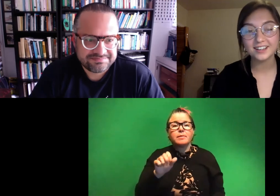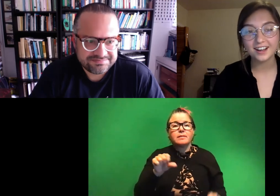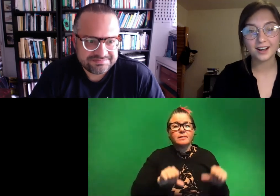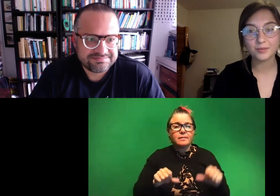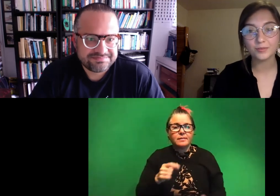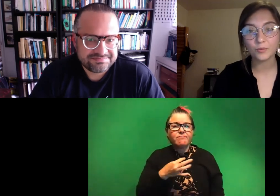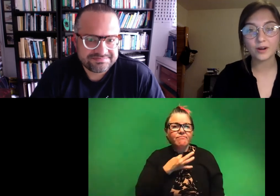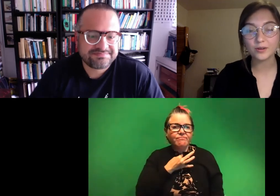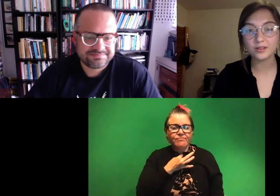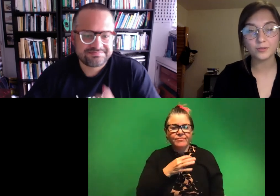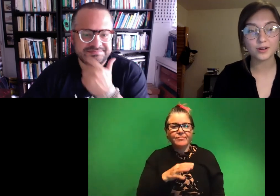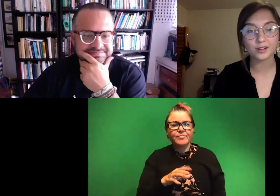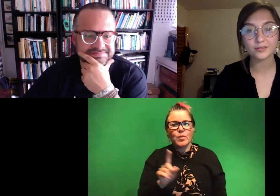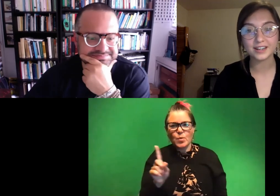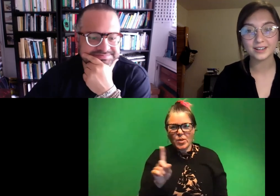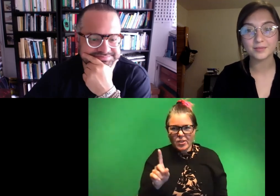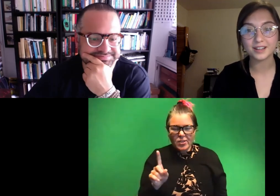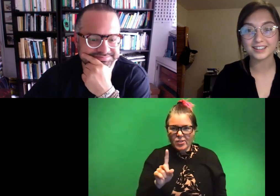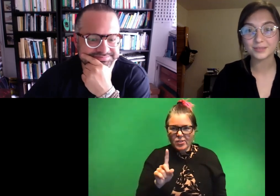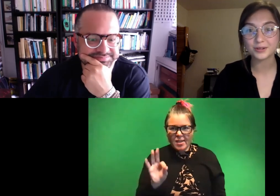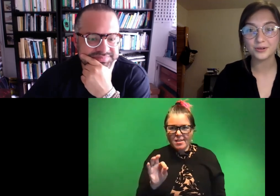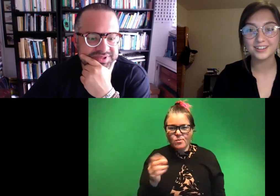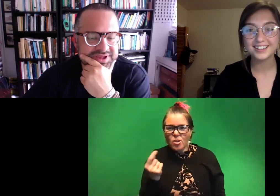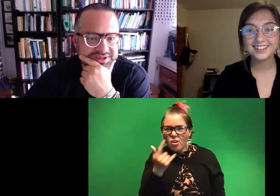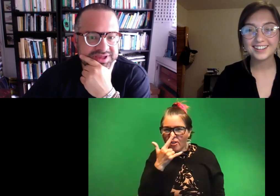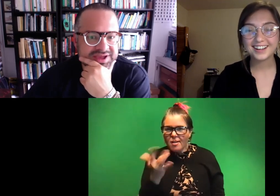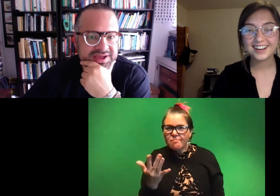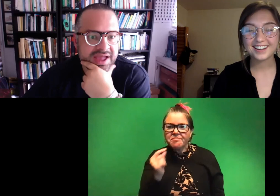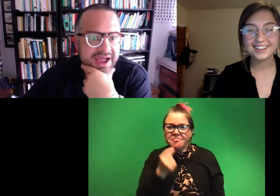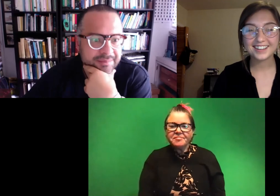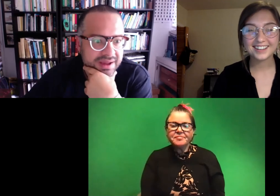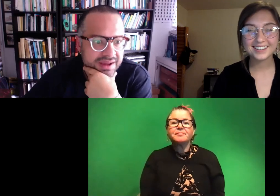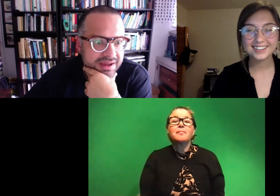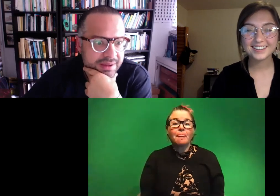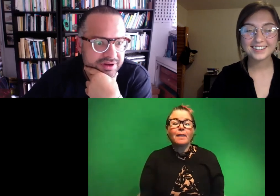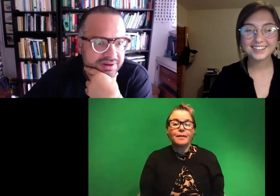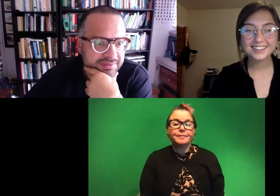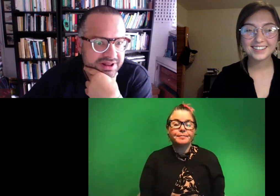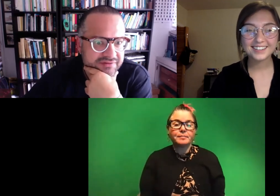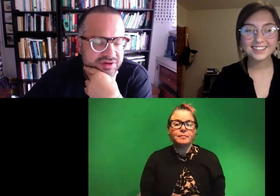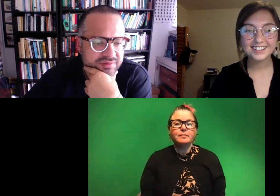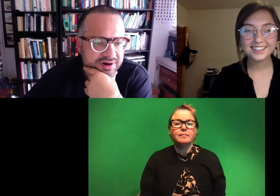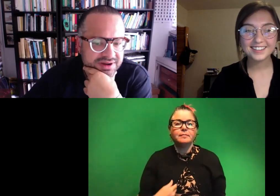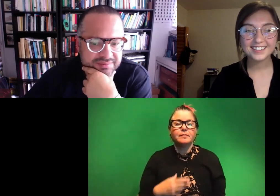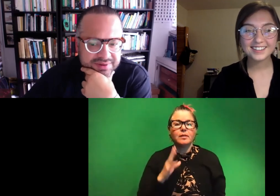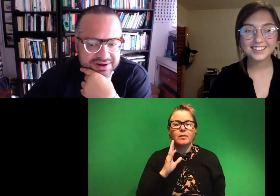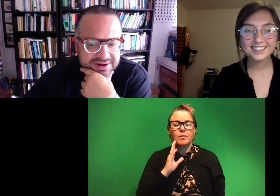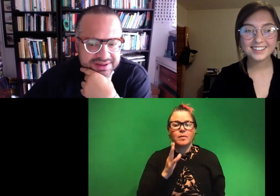see where y'all are finding them. I think that's pretty cool. Yeah. I'm gonna leave you